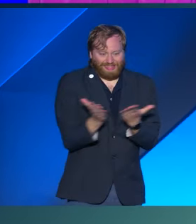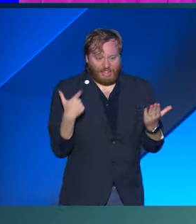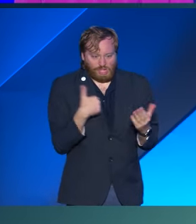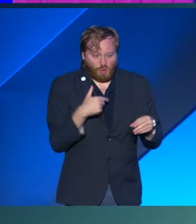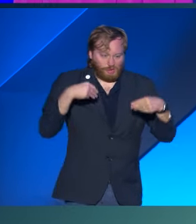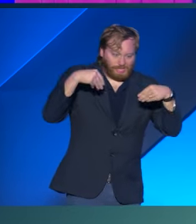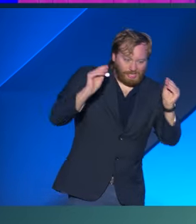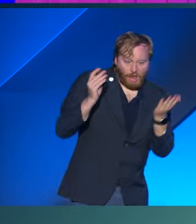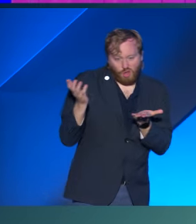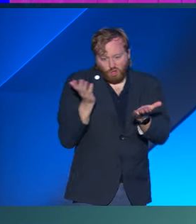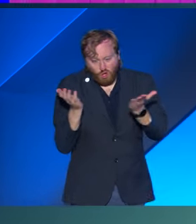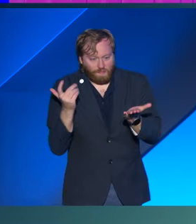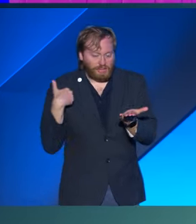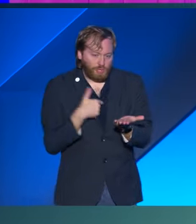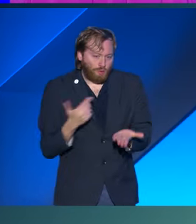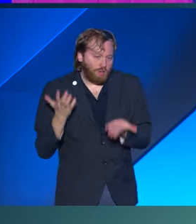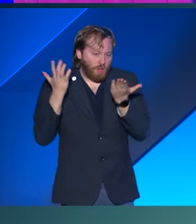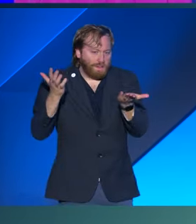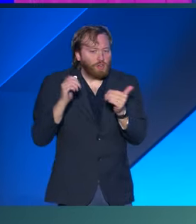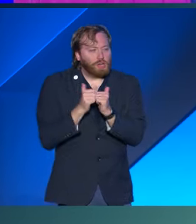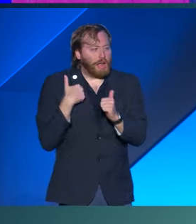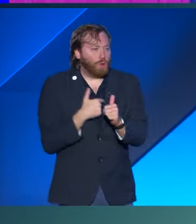we show up in our communities.